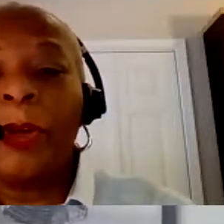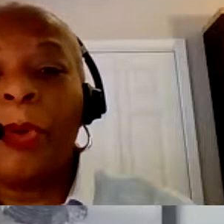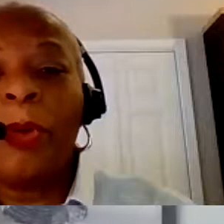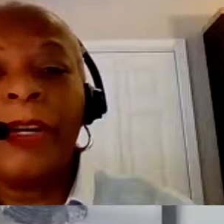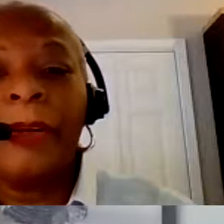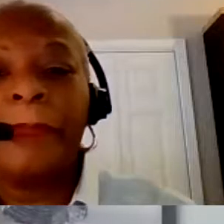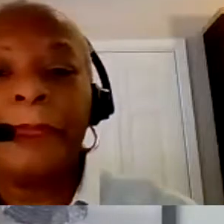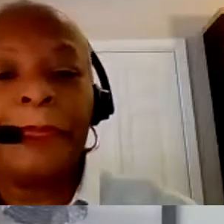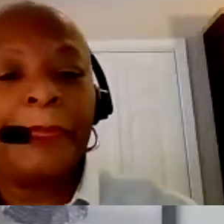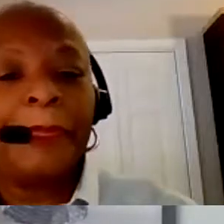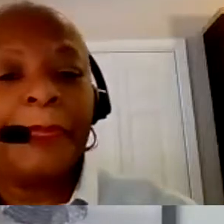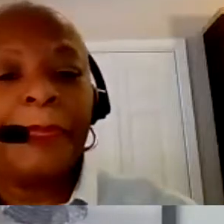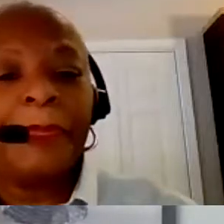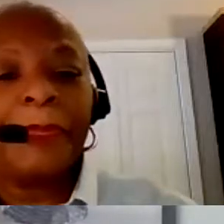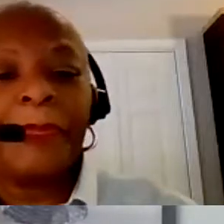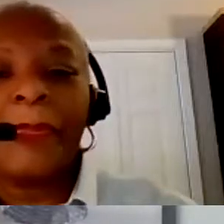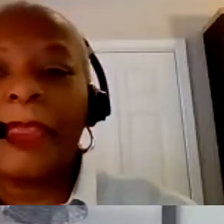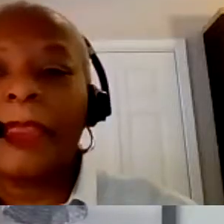your report?